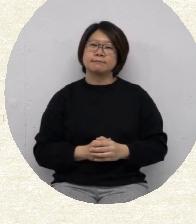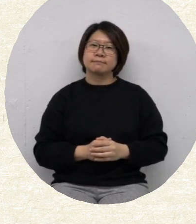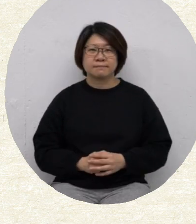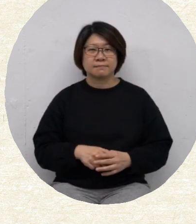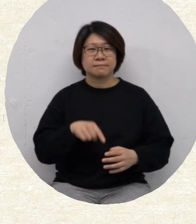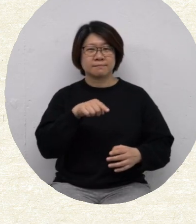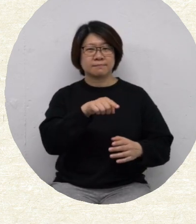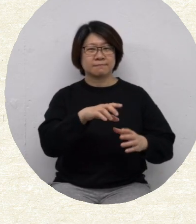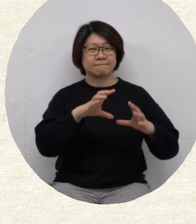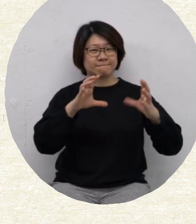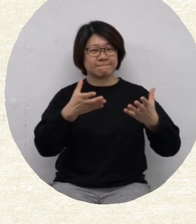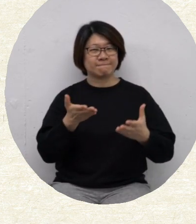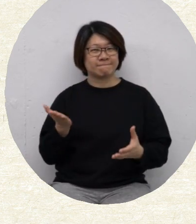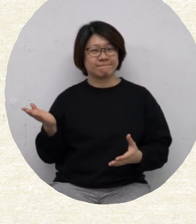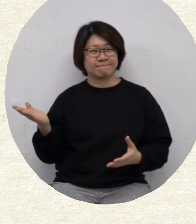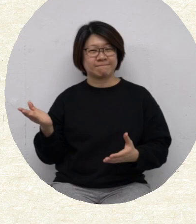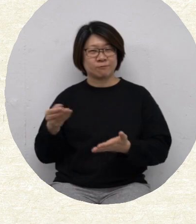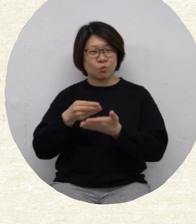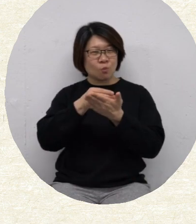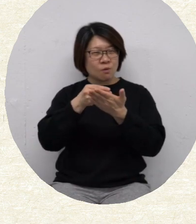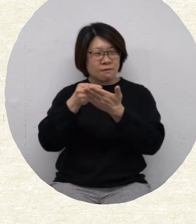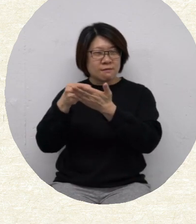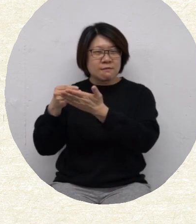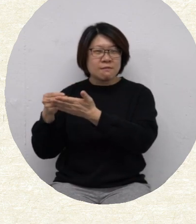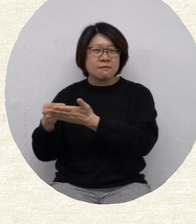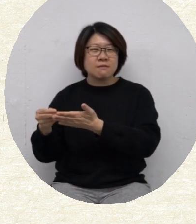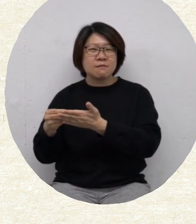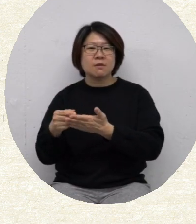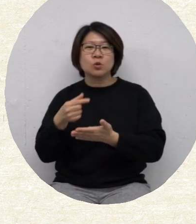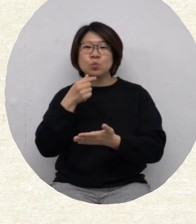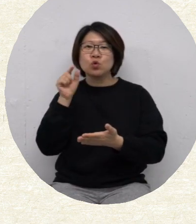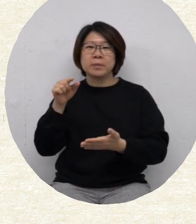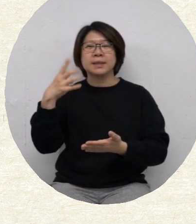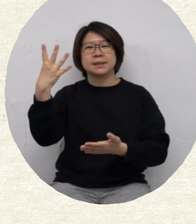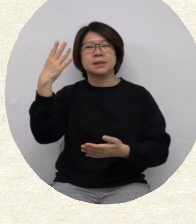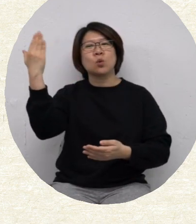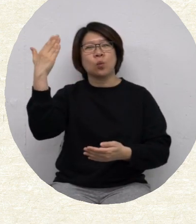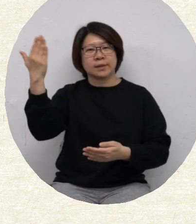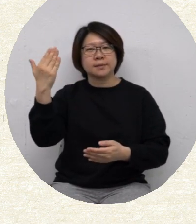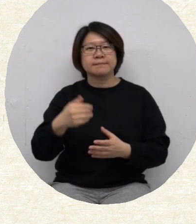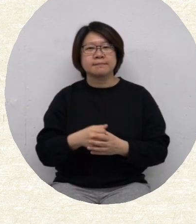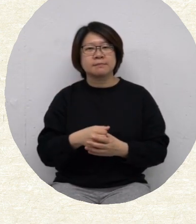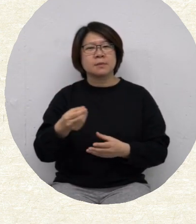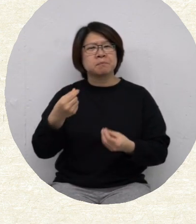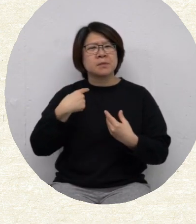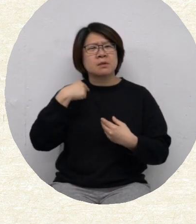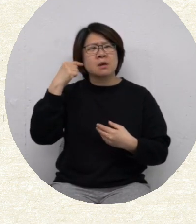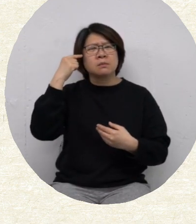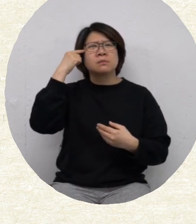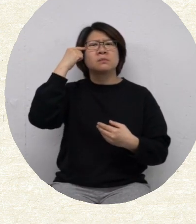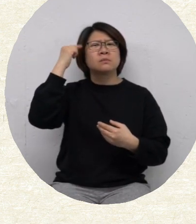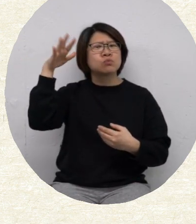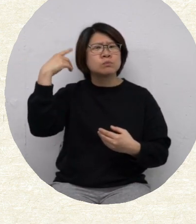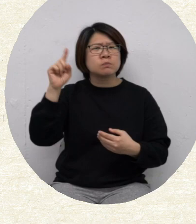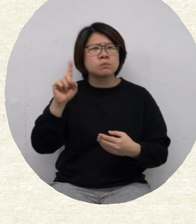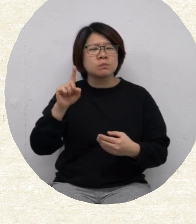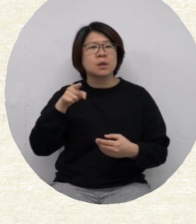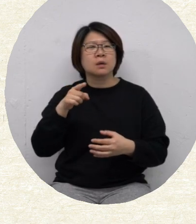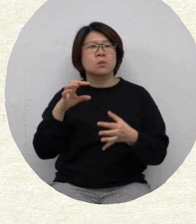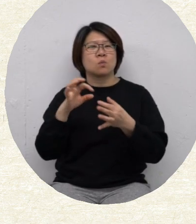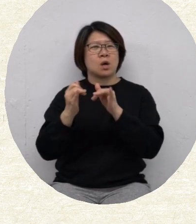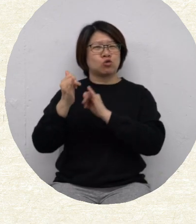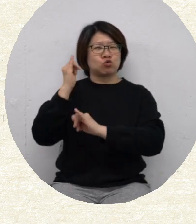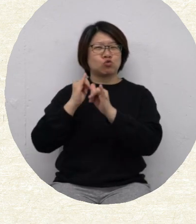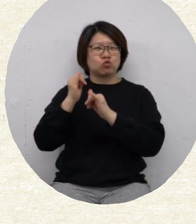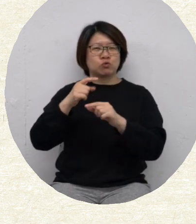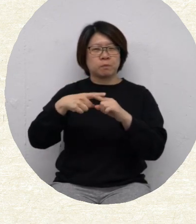large billboard in Kansas City in the US. It is installed on the side of the gallery called the H&R Block Art Space.